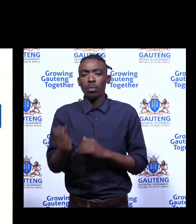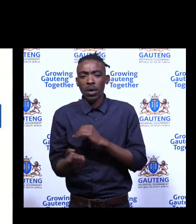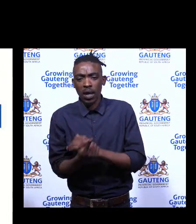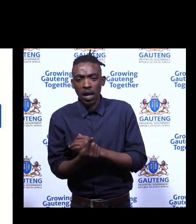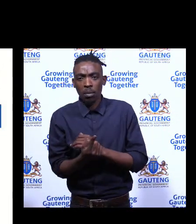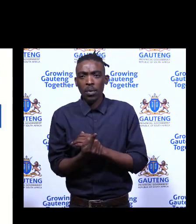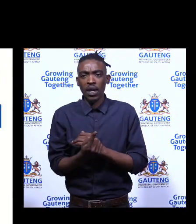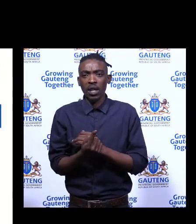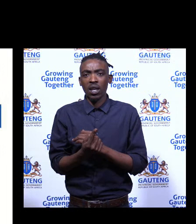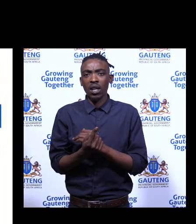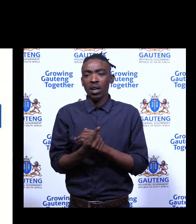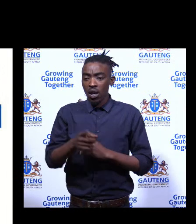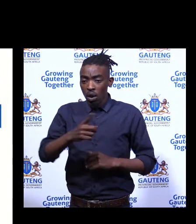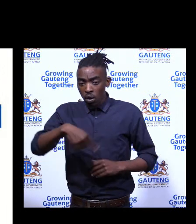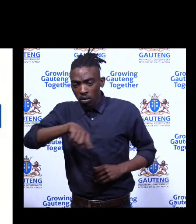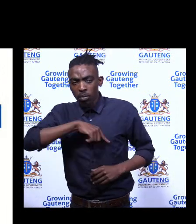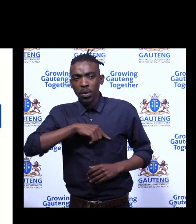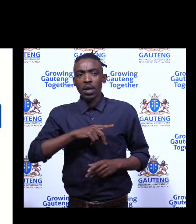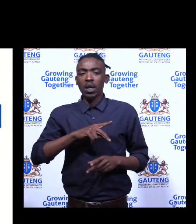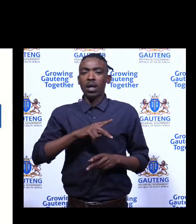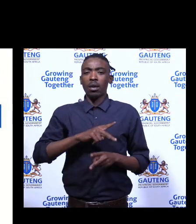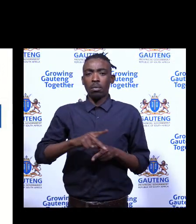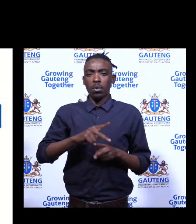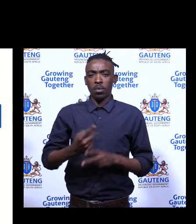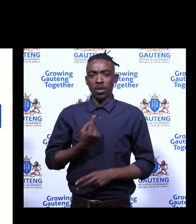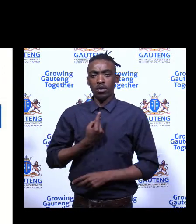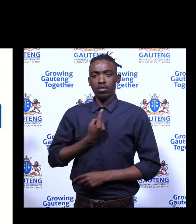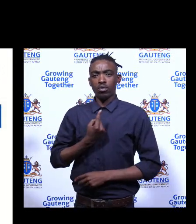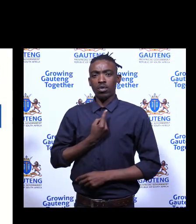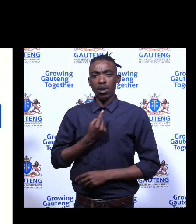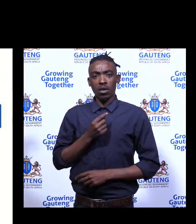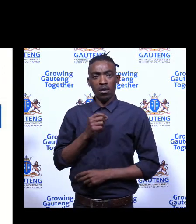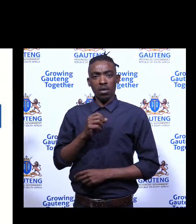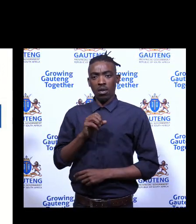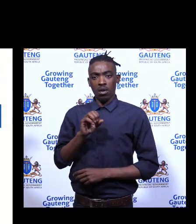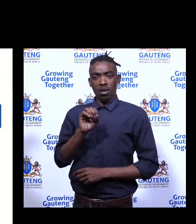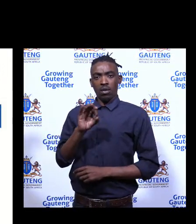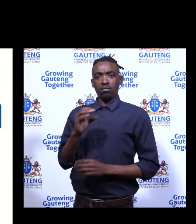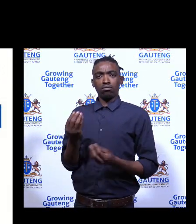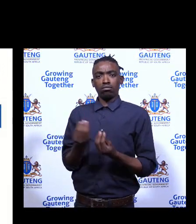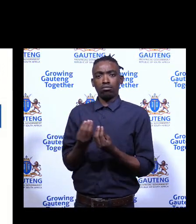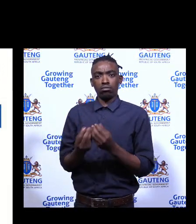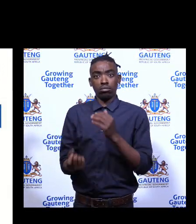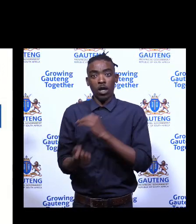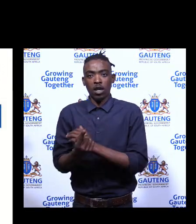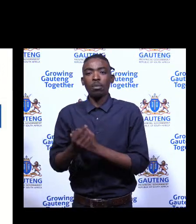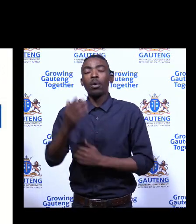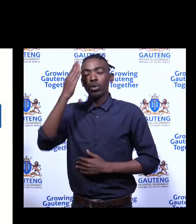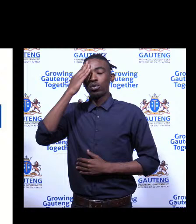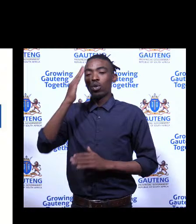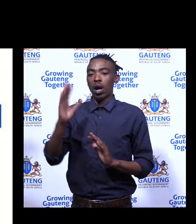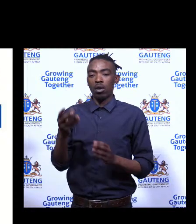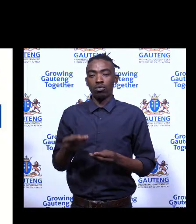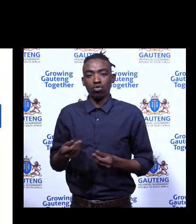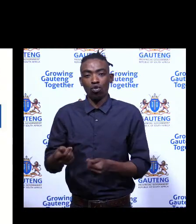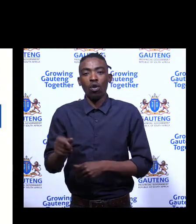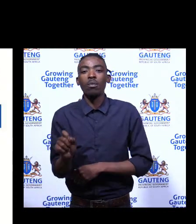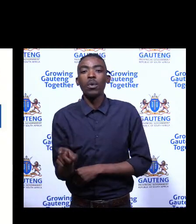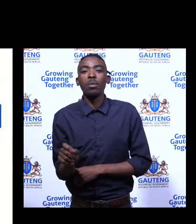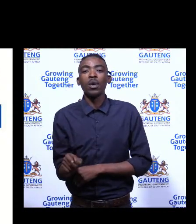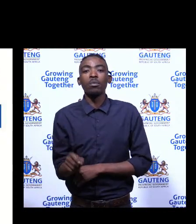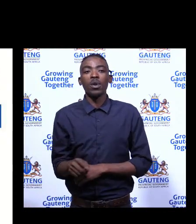this function. And the genuine intersectoral collaboration is important. I've already been saying